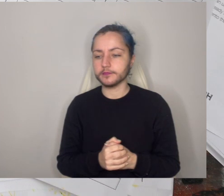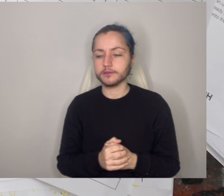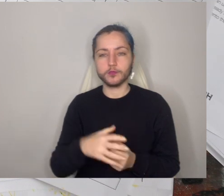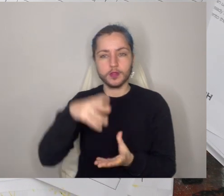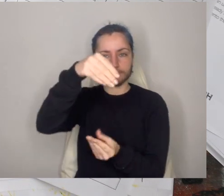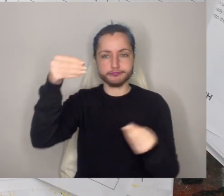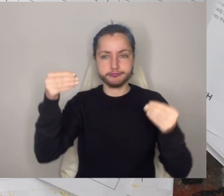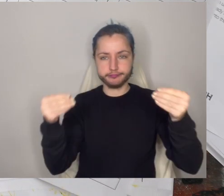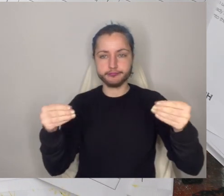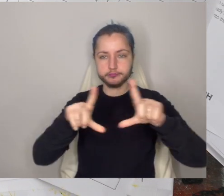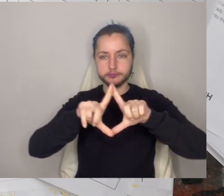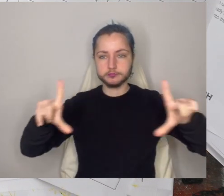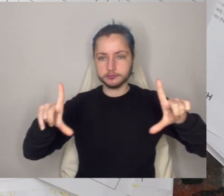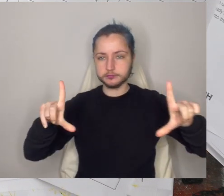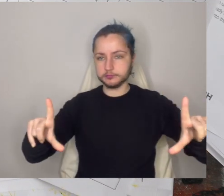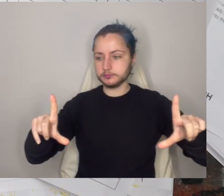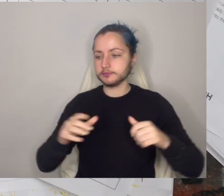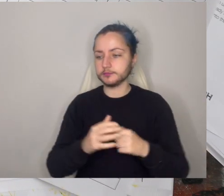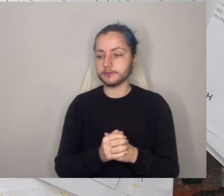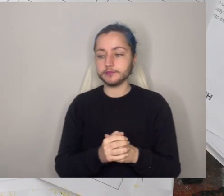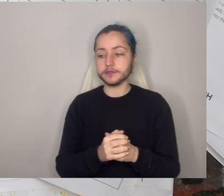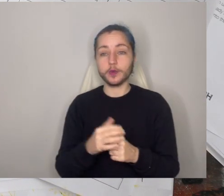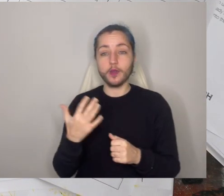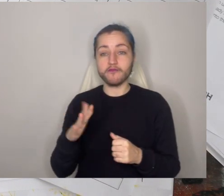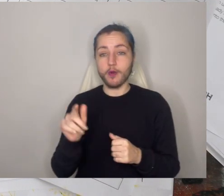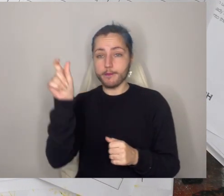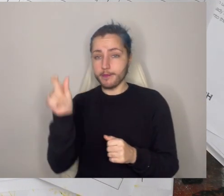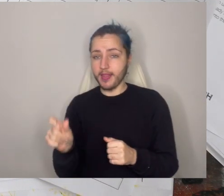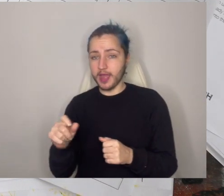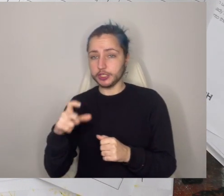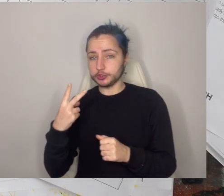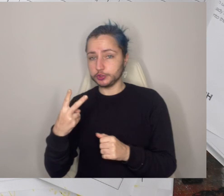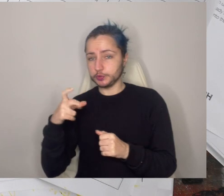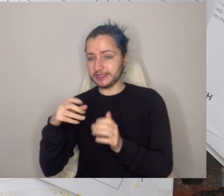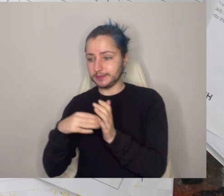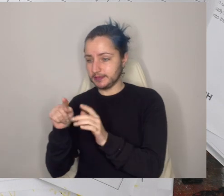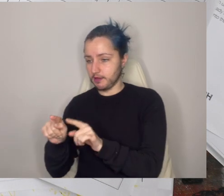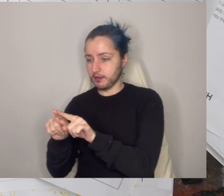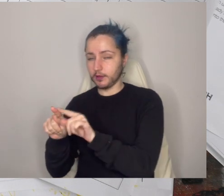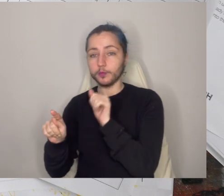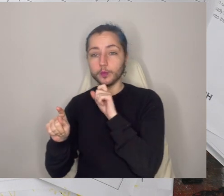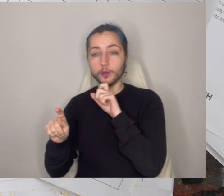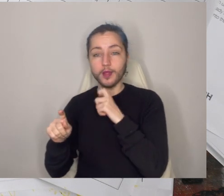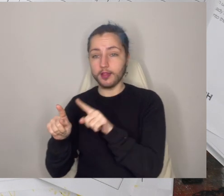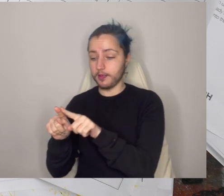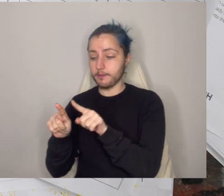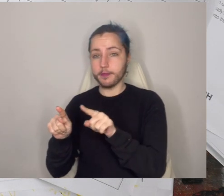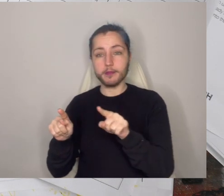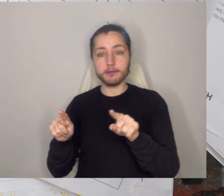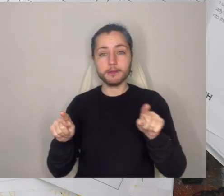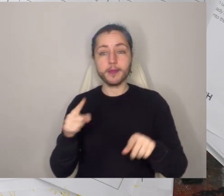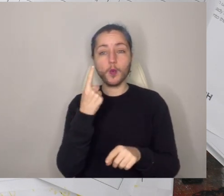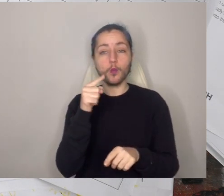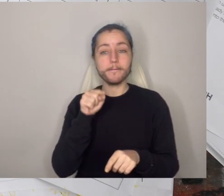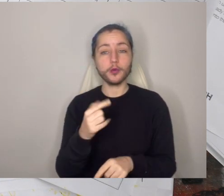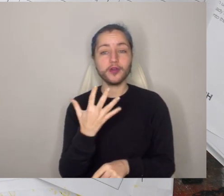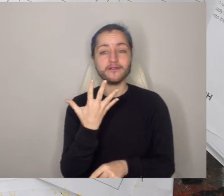panels either side of that folded line. What we're going to do now is fill in the lines here, which I call the